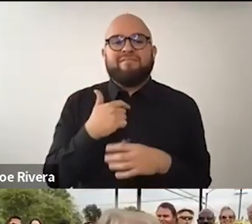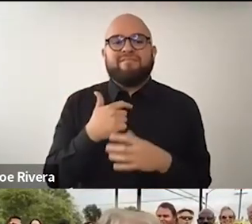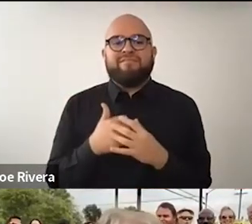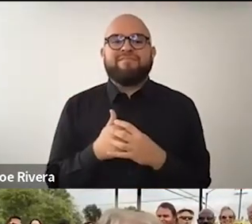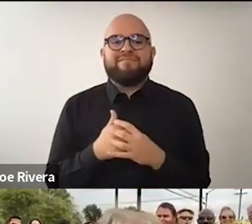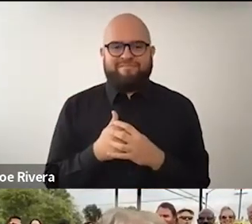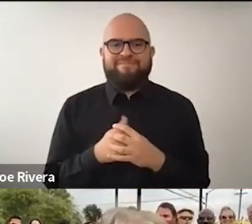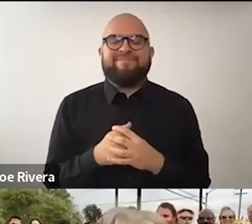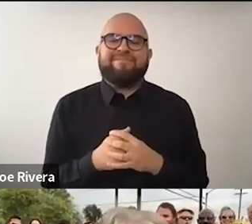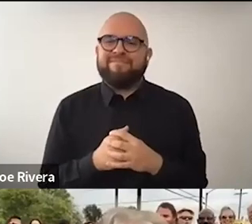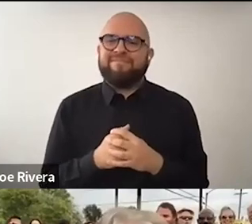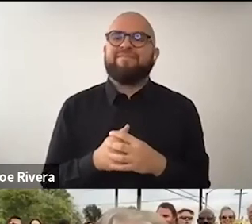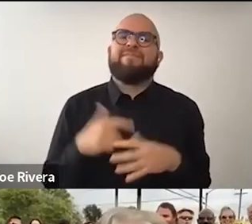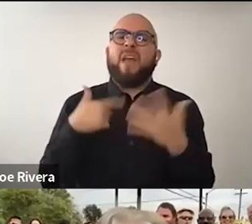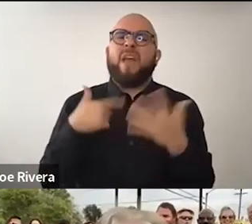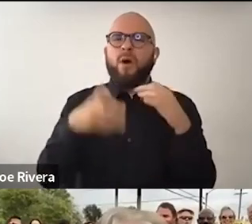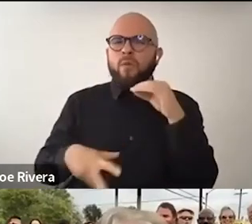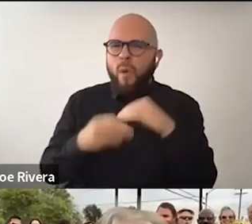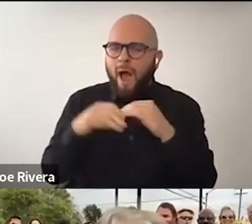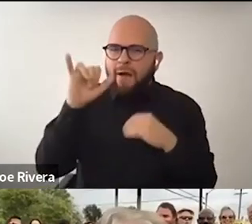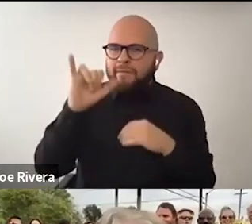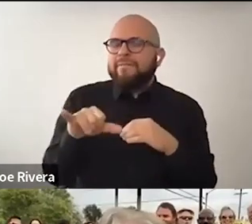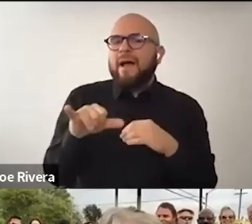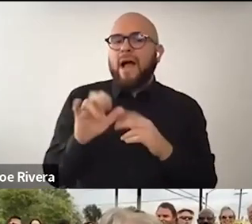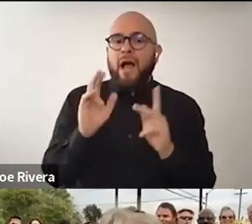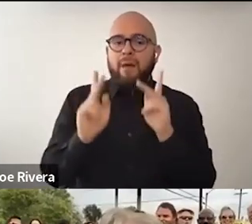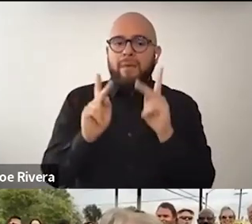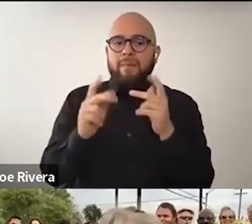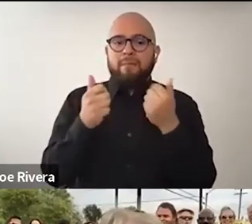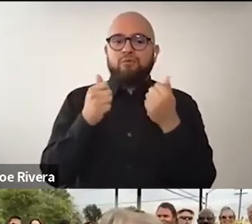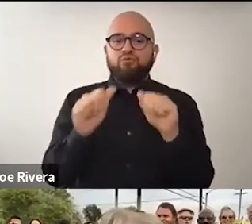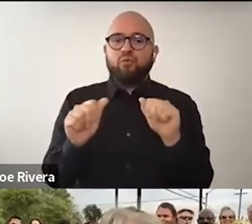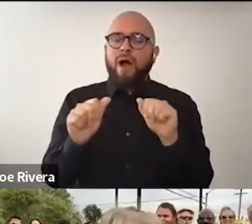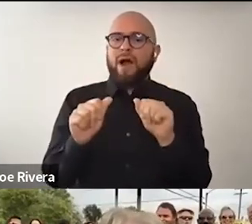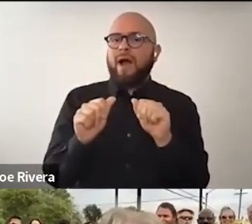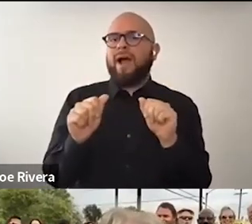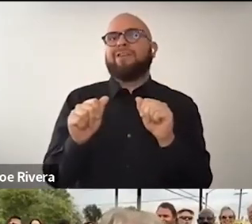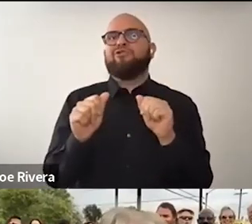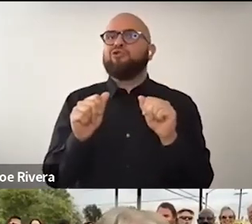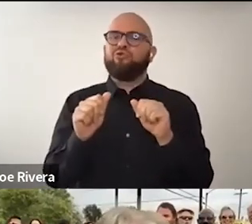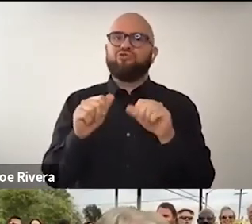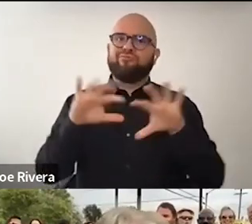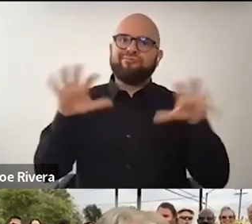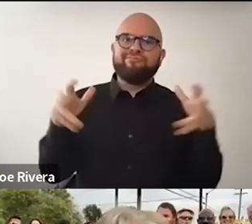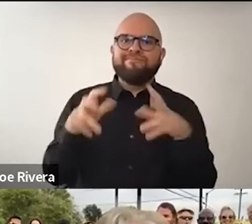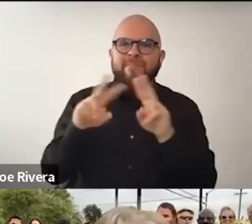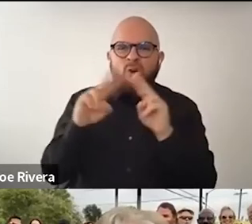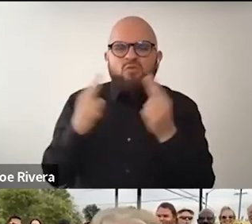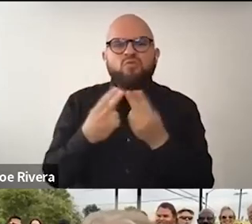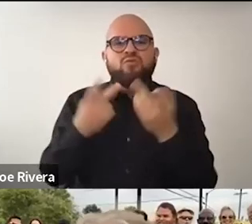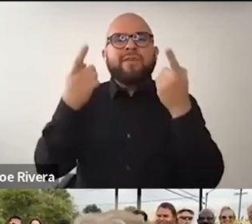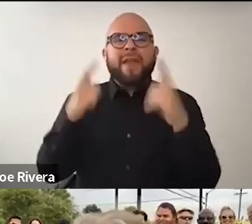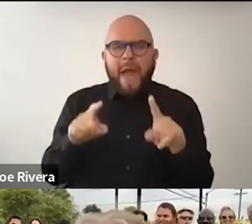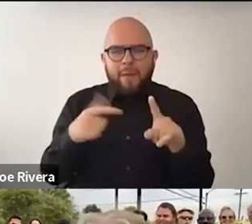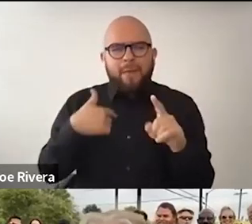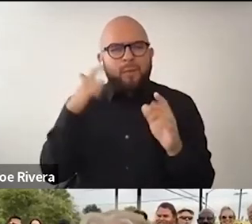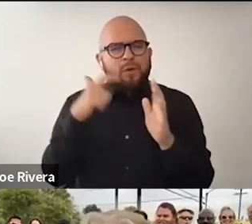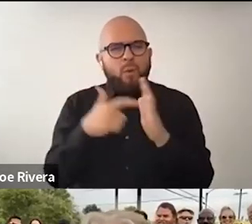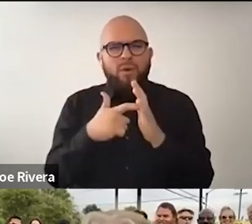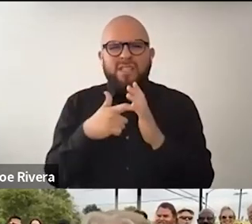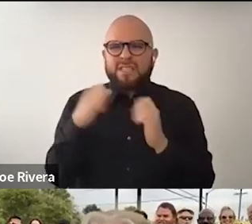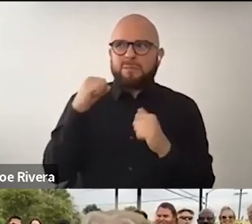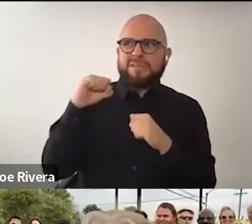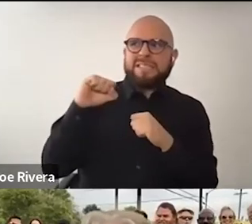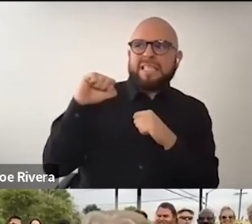When people attempt to unionize, there is often stiff resistance and, you know, even intimidation from